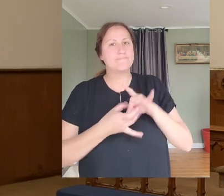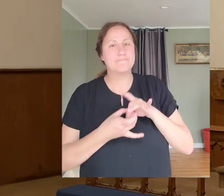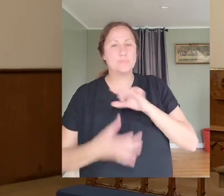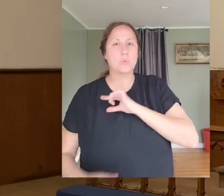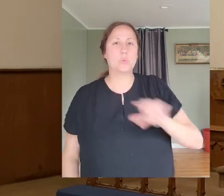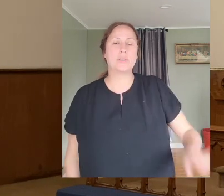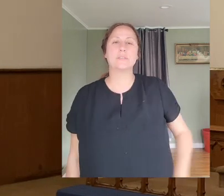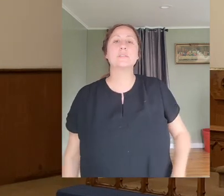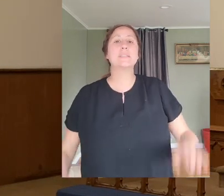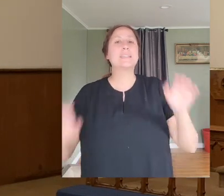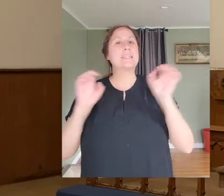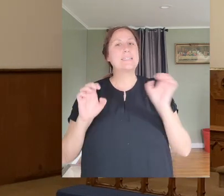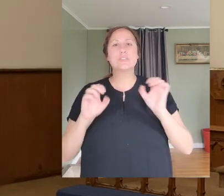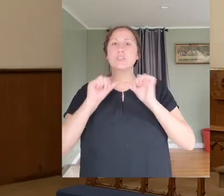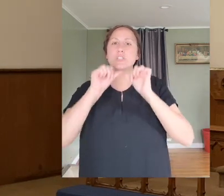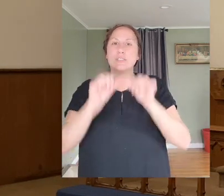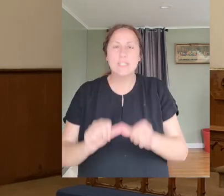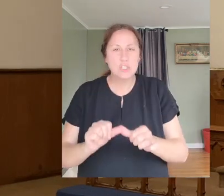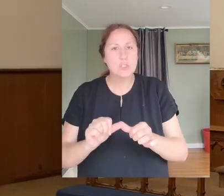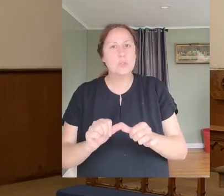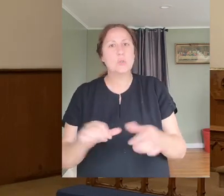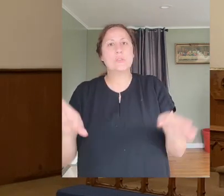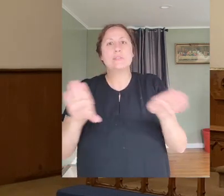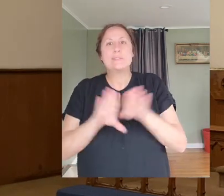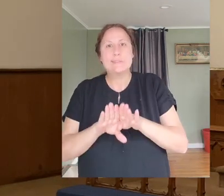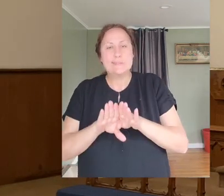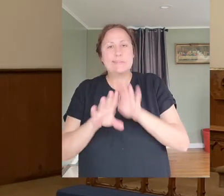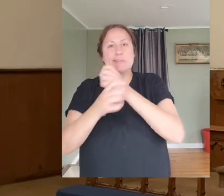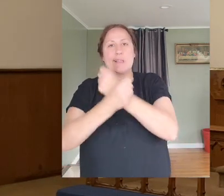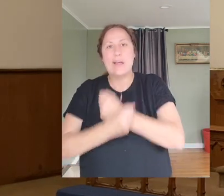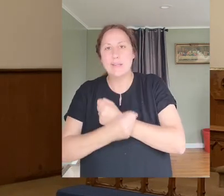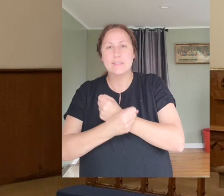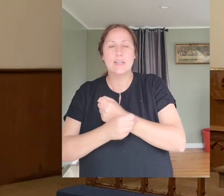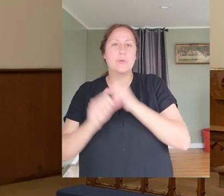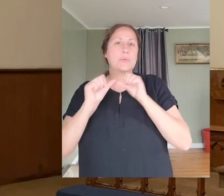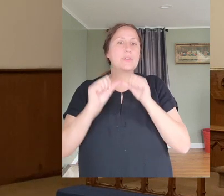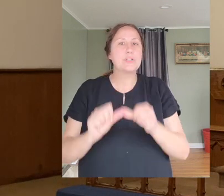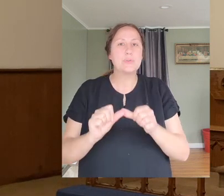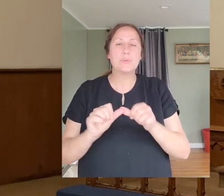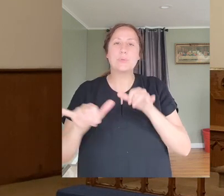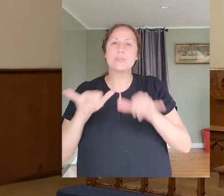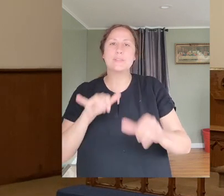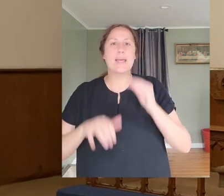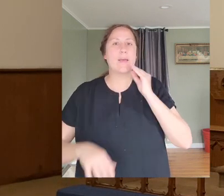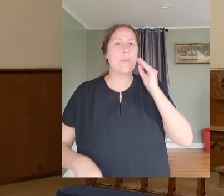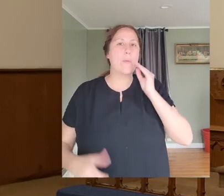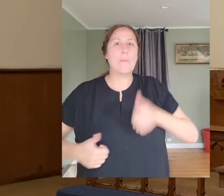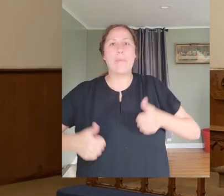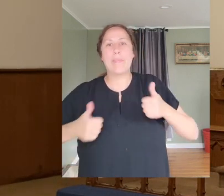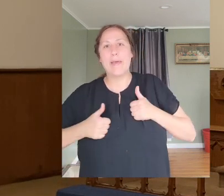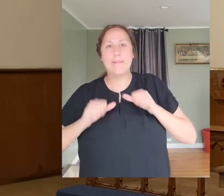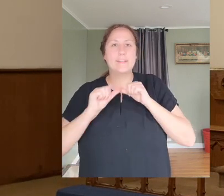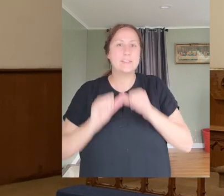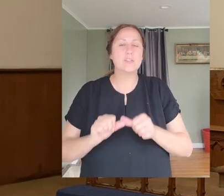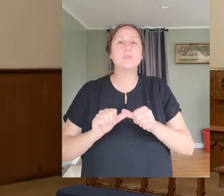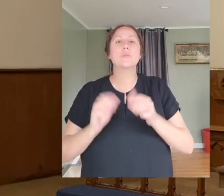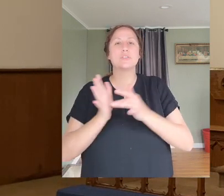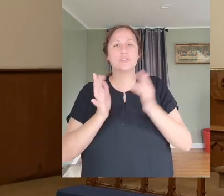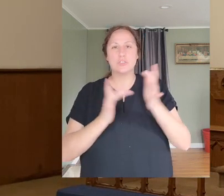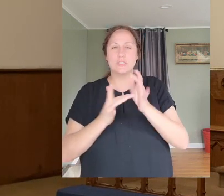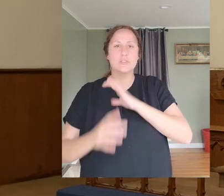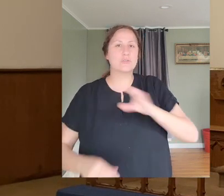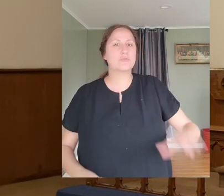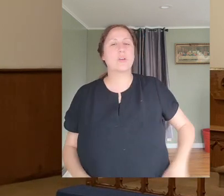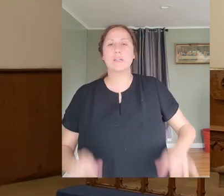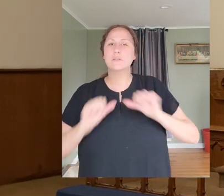continues. The shutdown continues. Our stay-at-home lives continue, and Jesus continues to be the risen Lord and